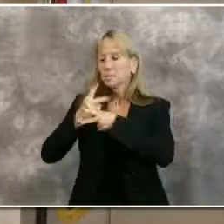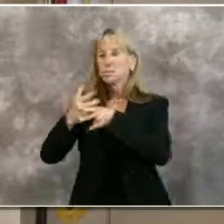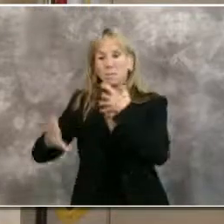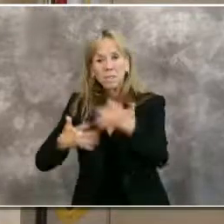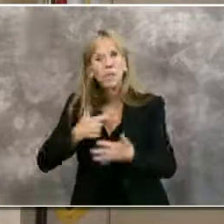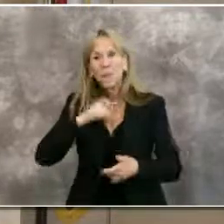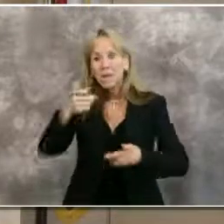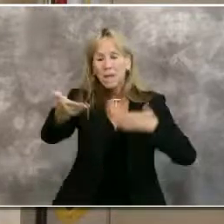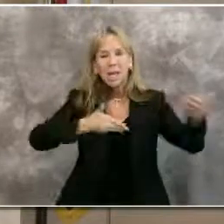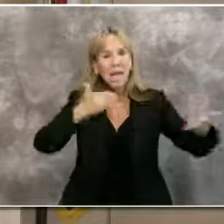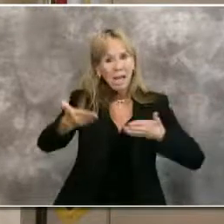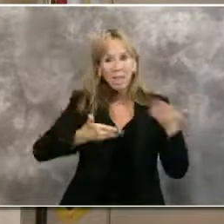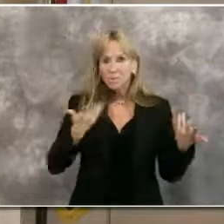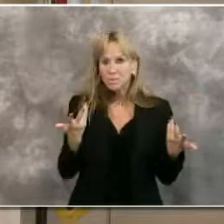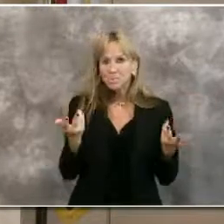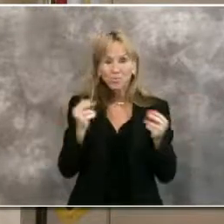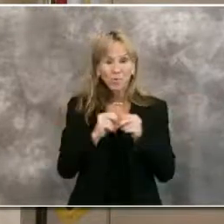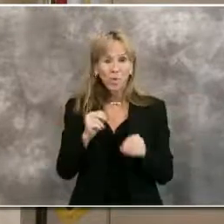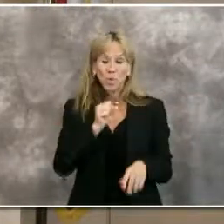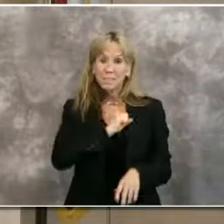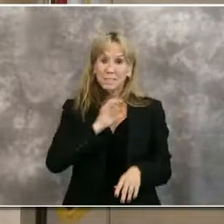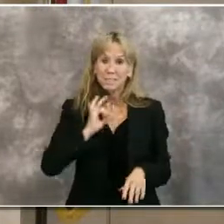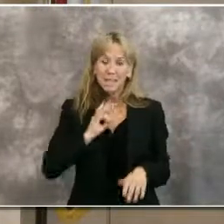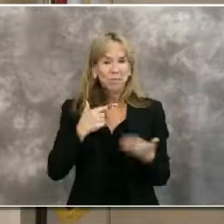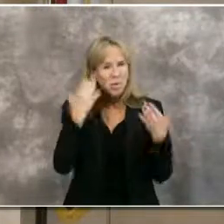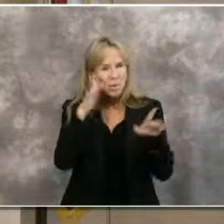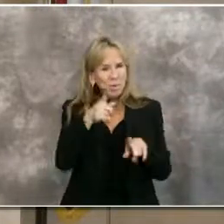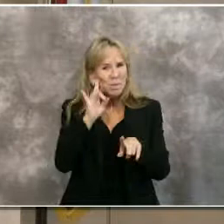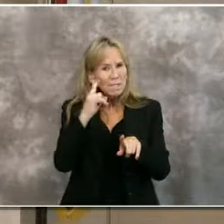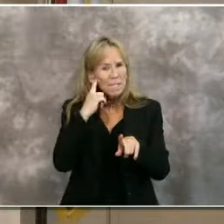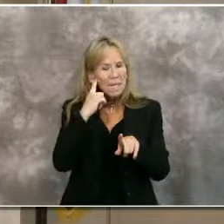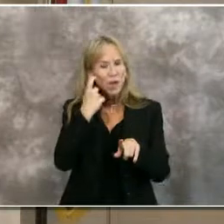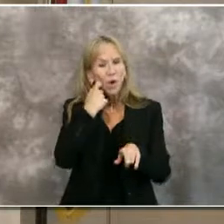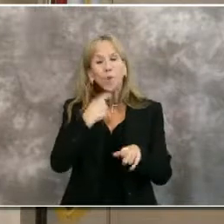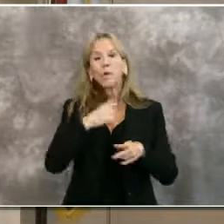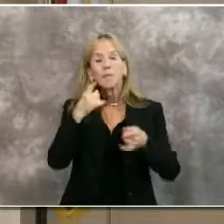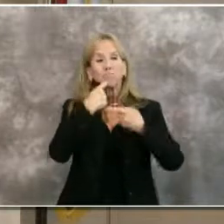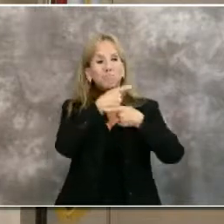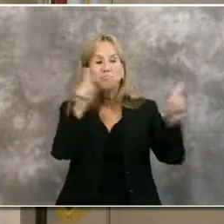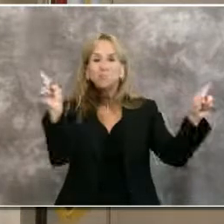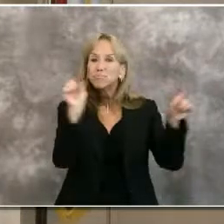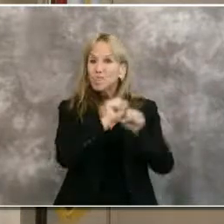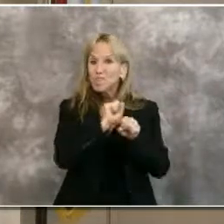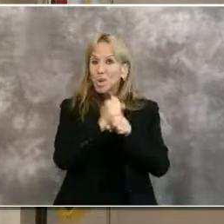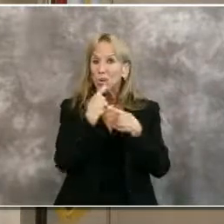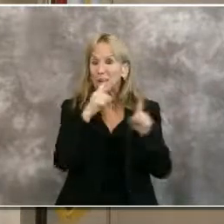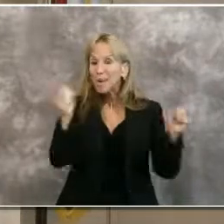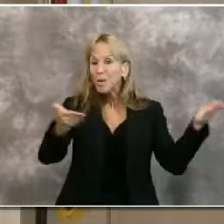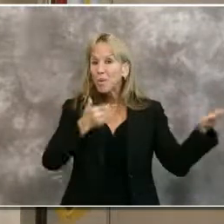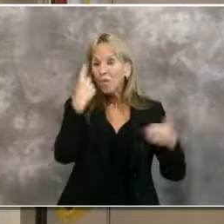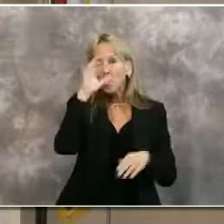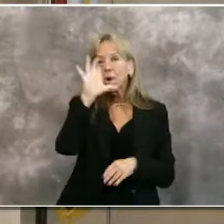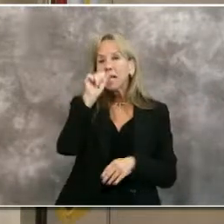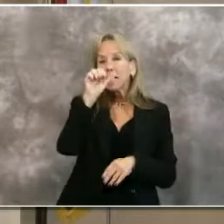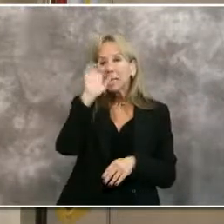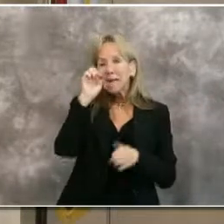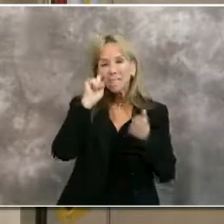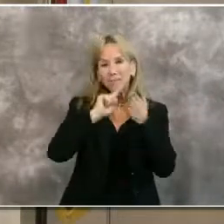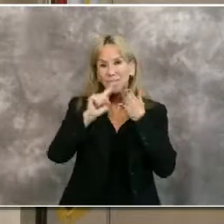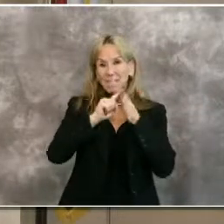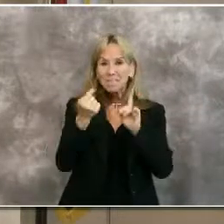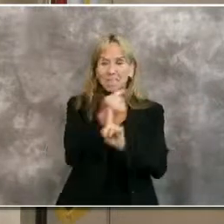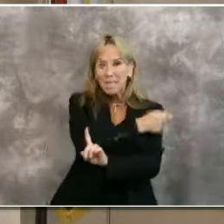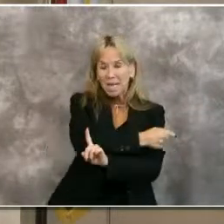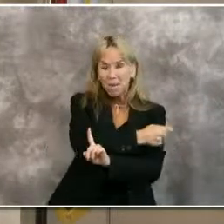more staff. And as you may or may not have heard earlier, we put out a job announcement today for case investigators